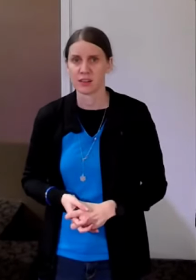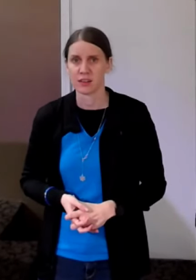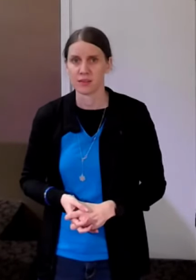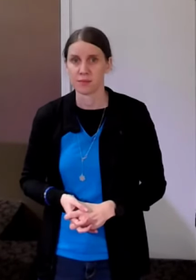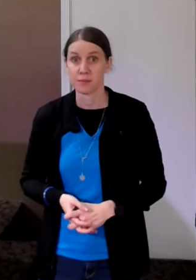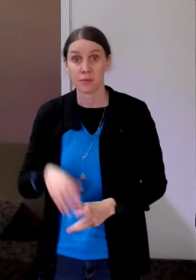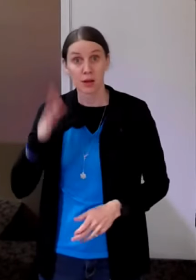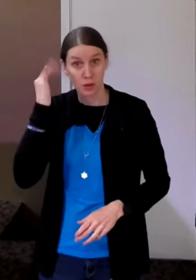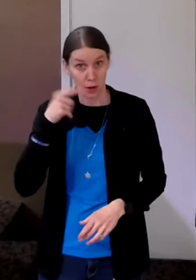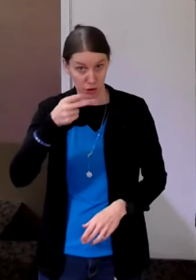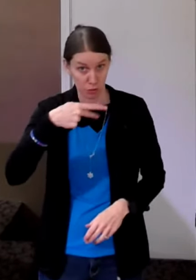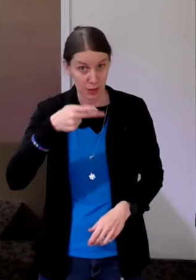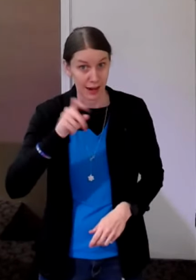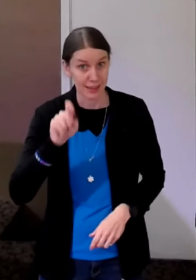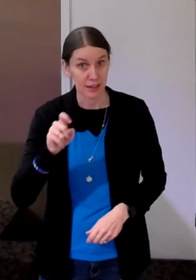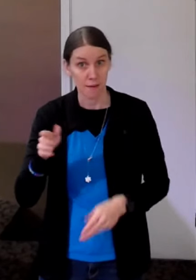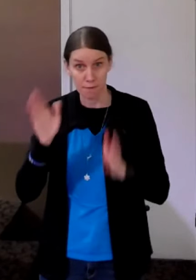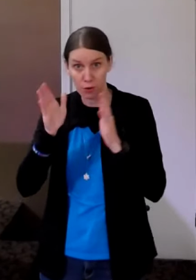That's why we need to focus on Jesus,